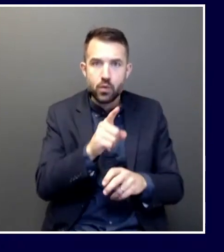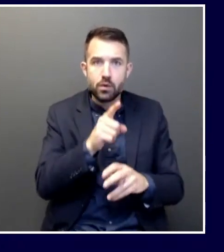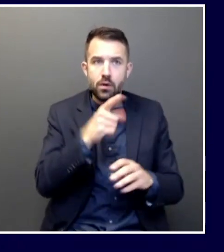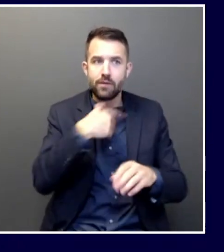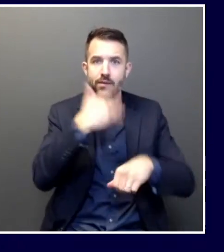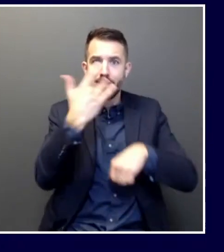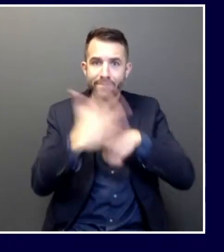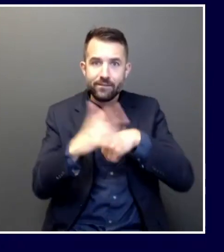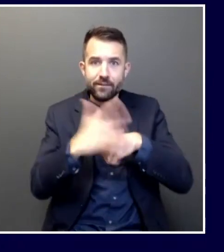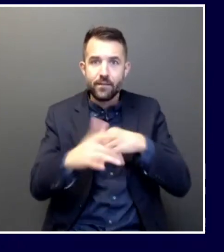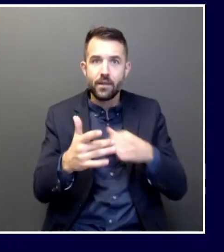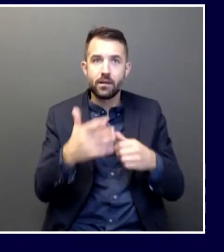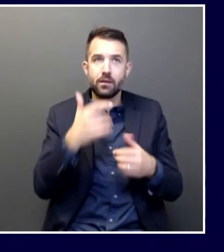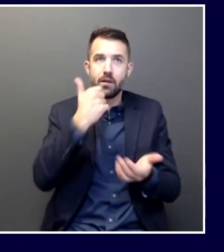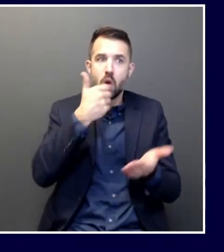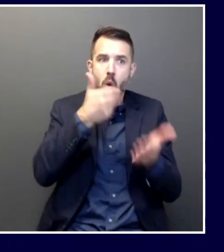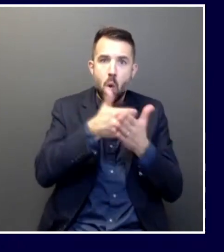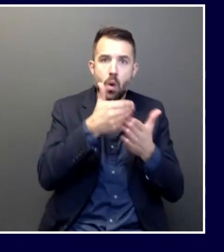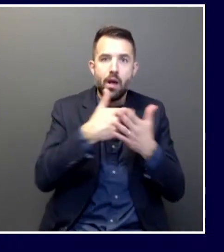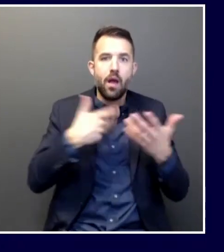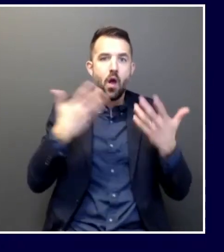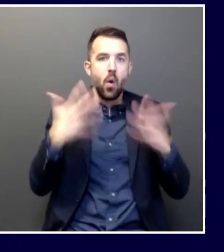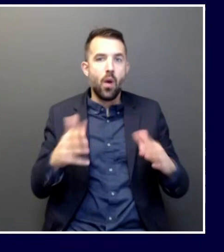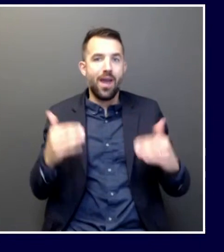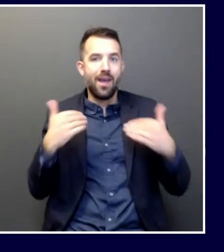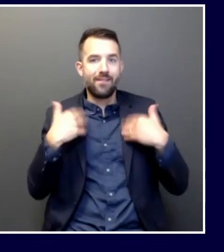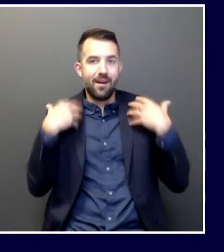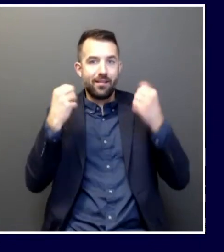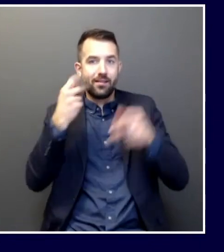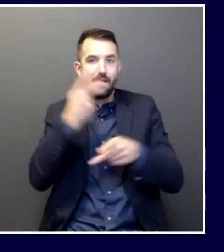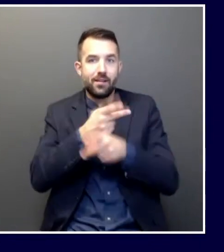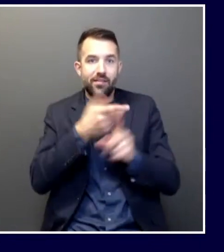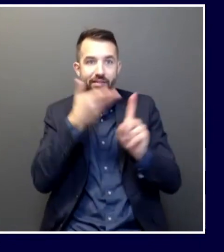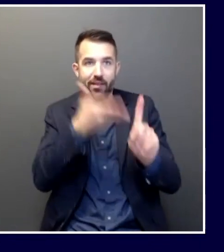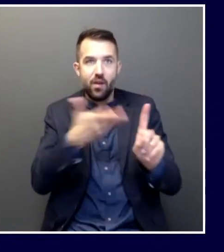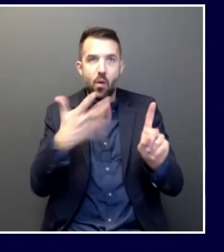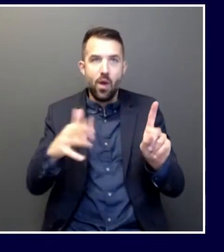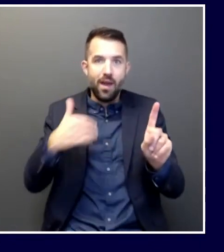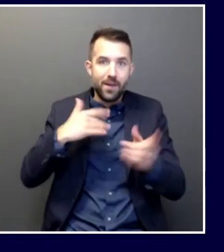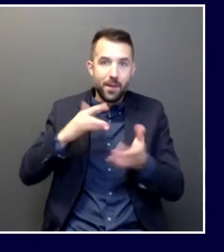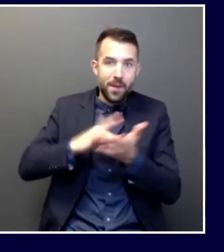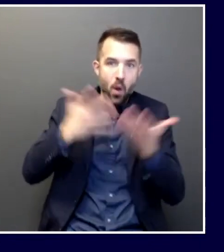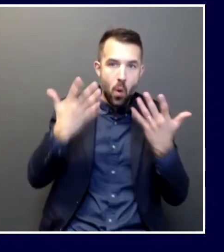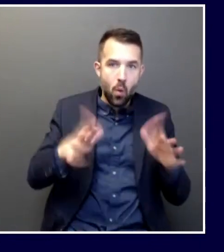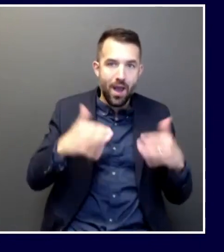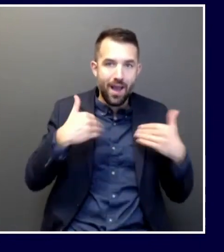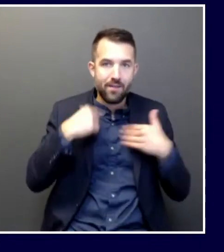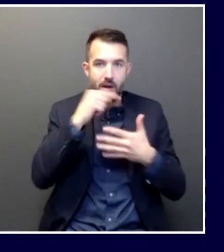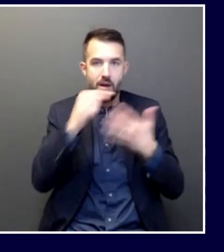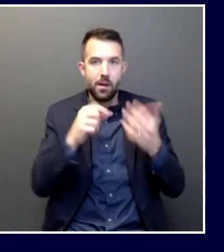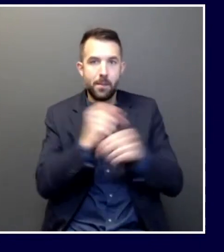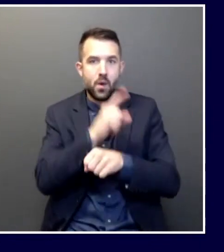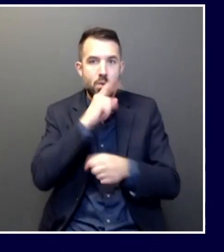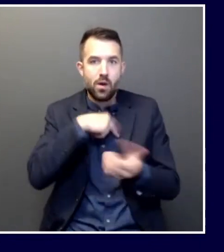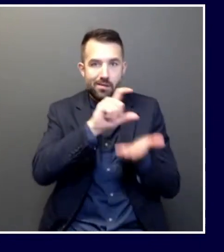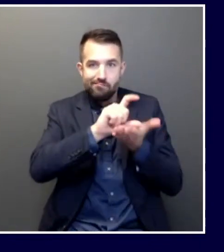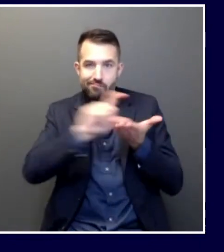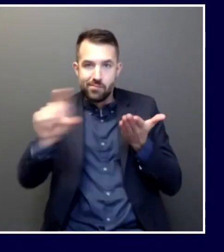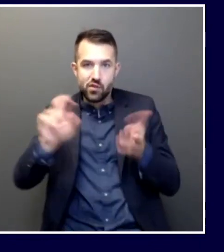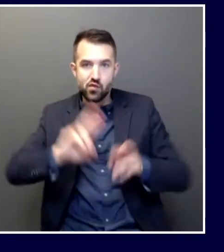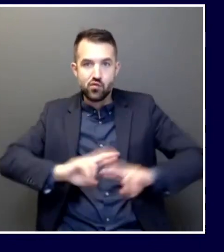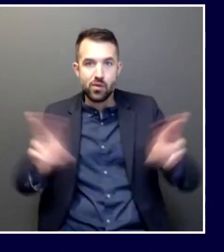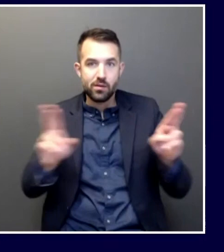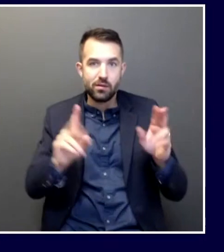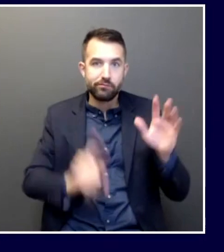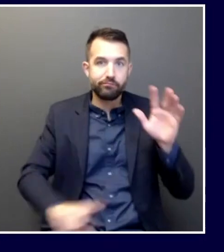go for healthcare and public health services are stocked and ready to give the vaccine on the day that someone decides they want it. Whether